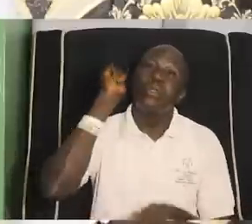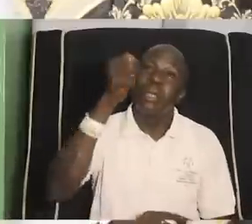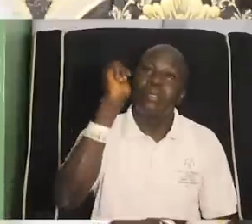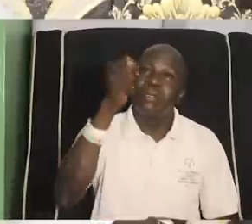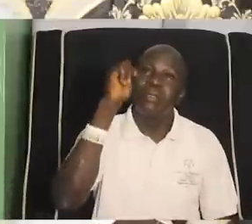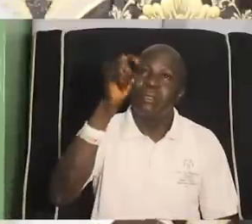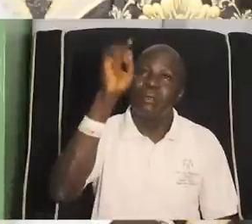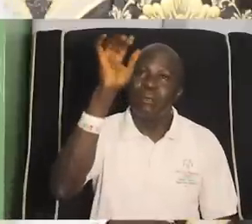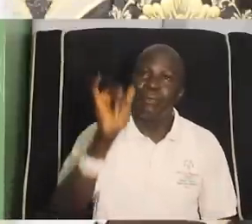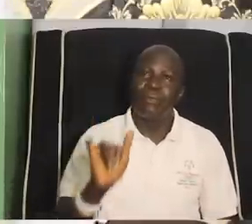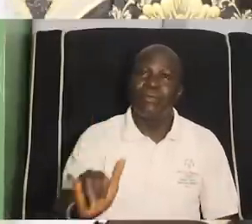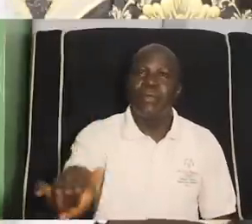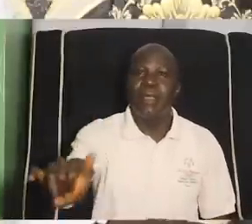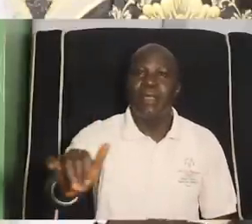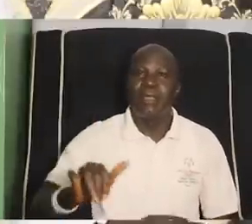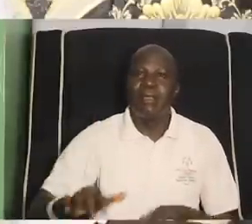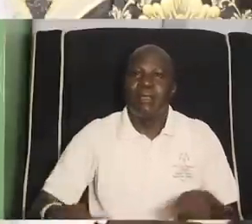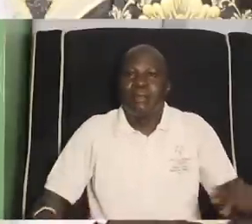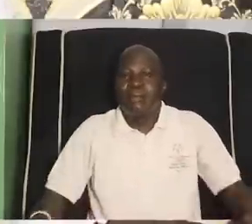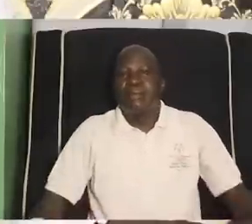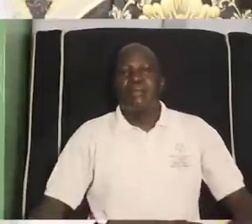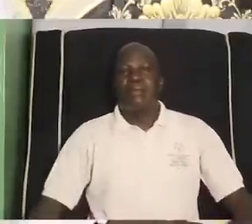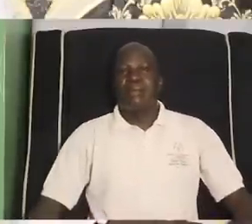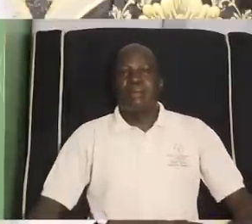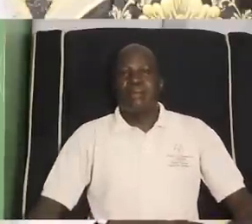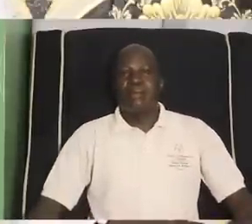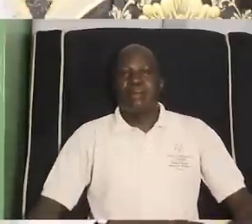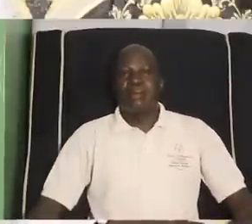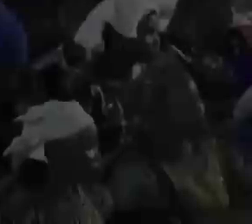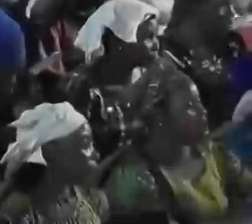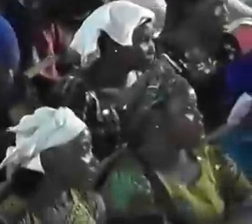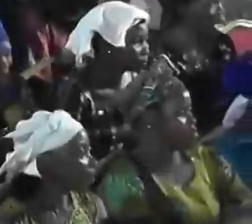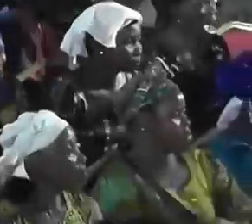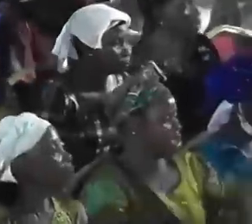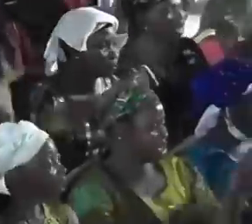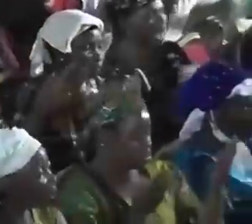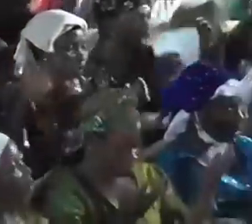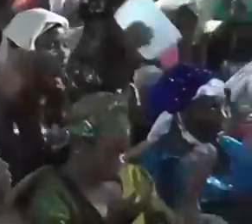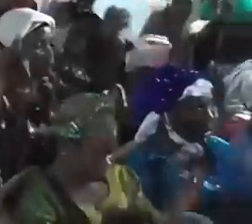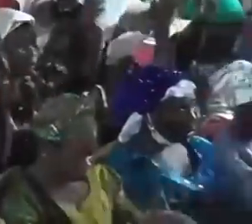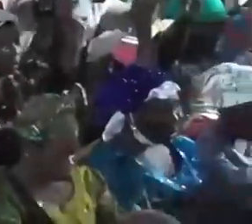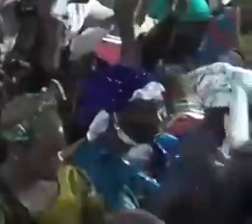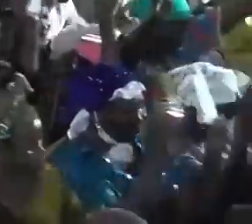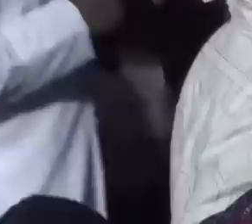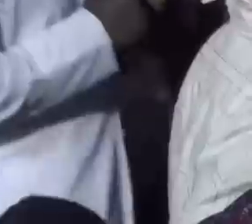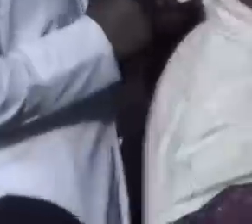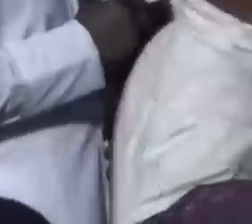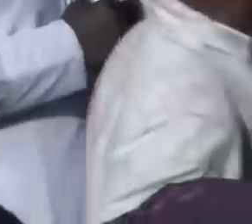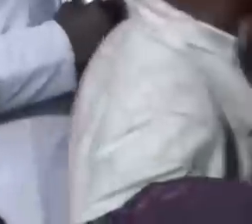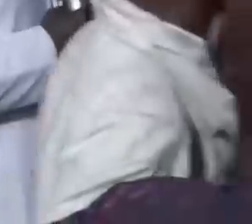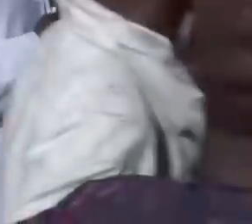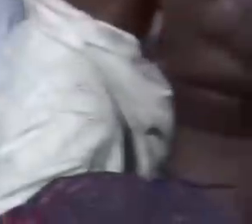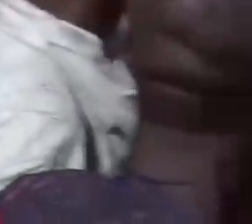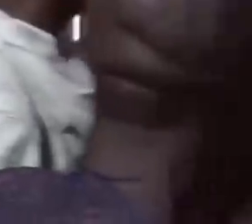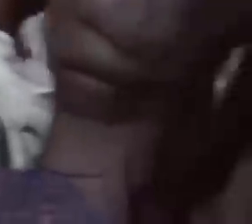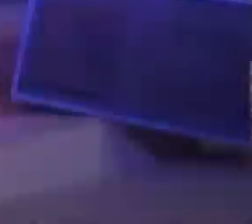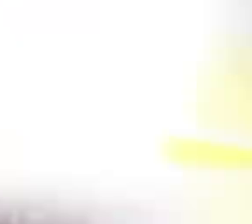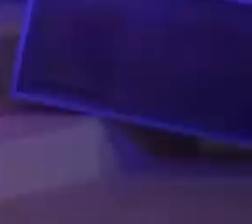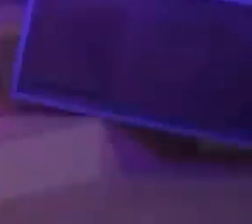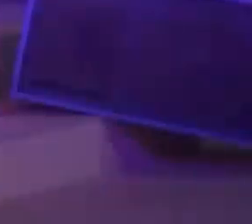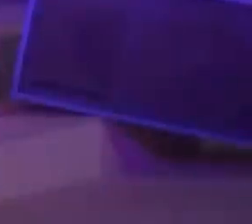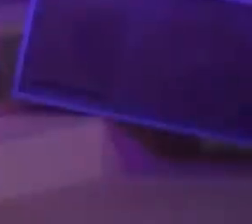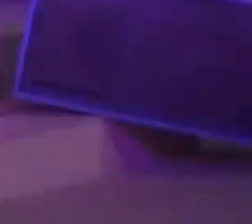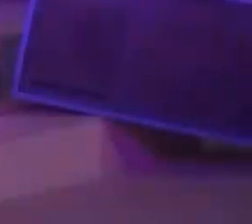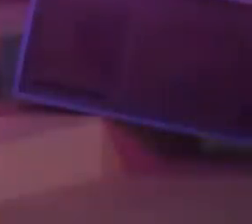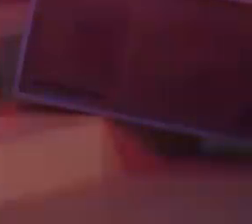God. There is God. Oya wa shib. Oba Apostle Doctor